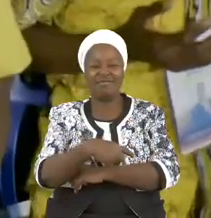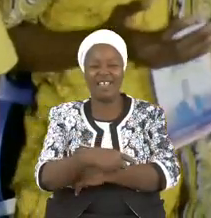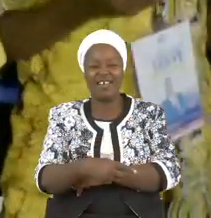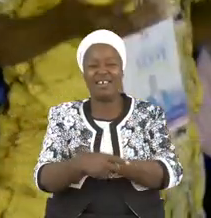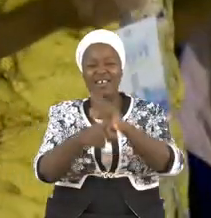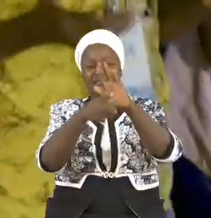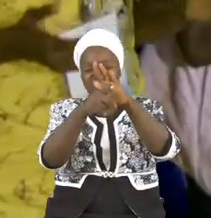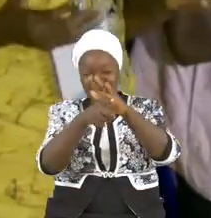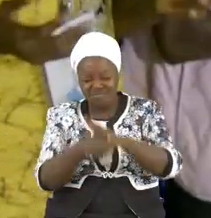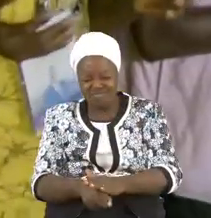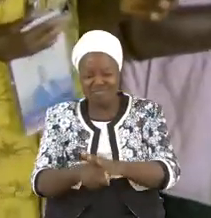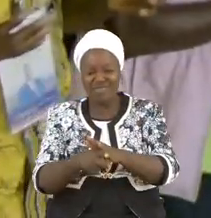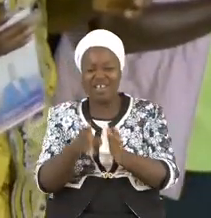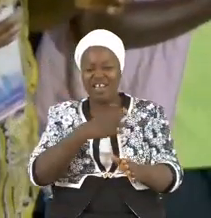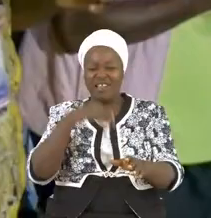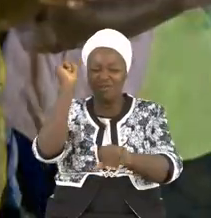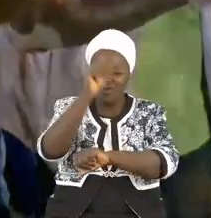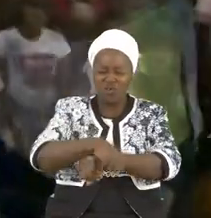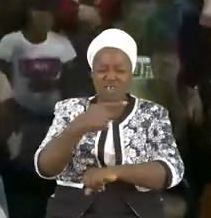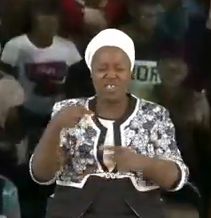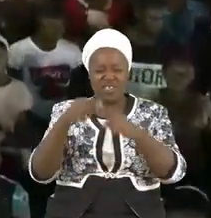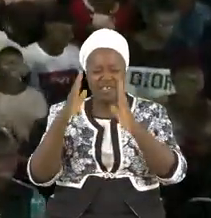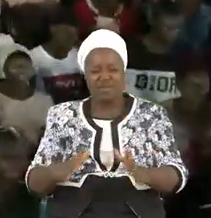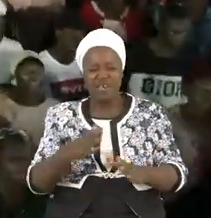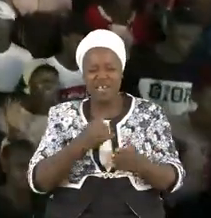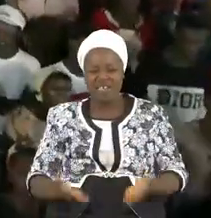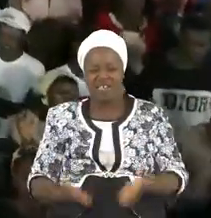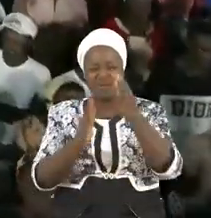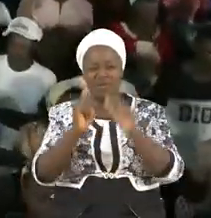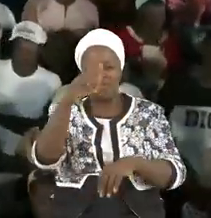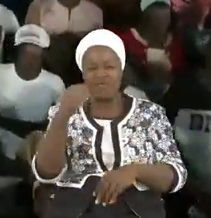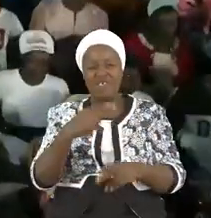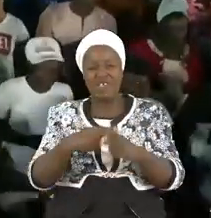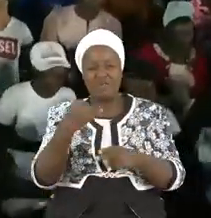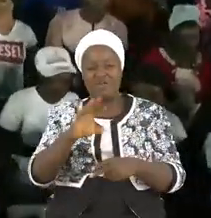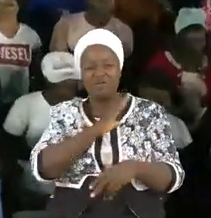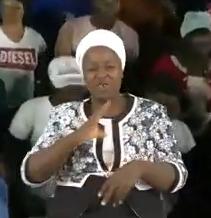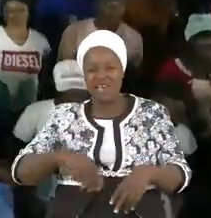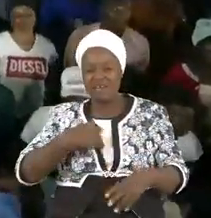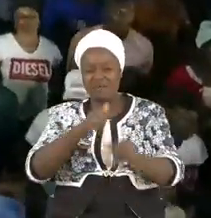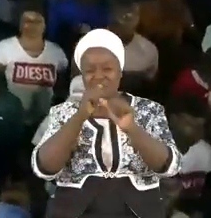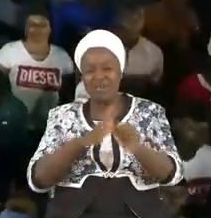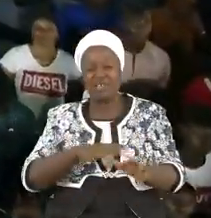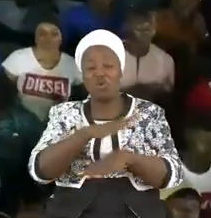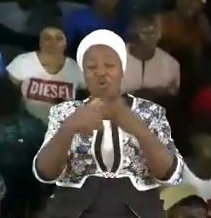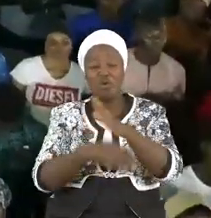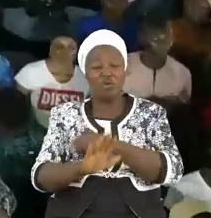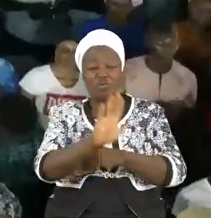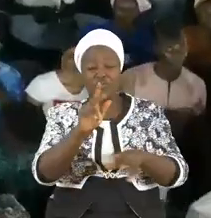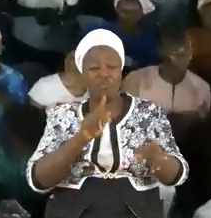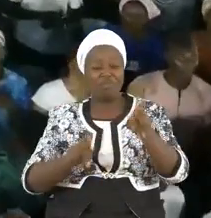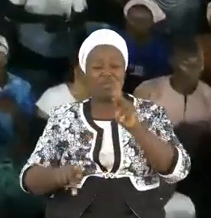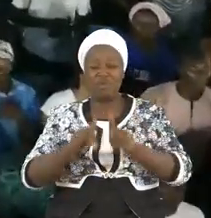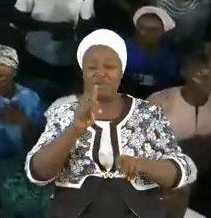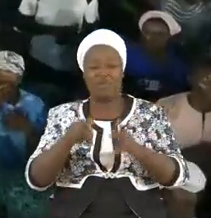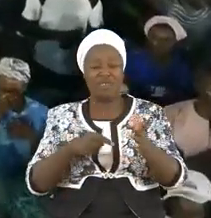enemy. Amen. Lift up the name of Christ. Amen. And bless all your people tonight